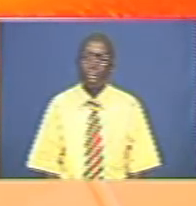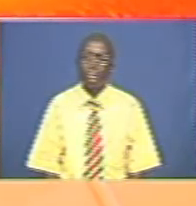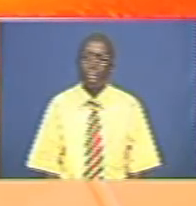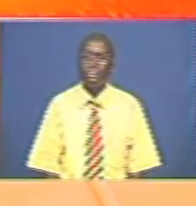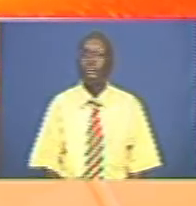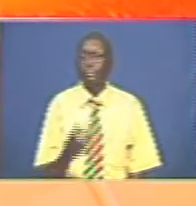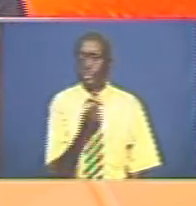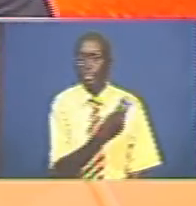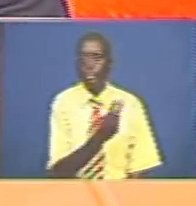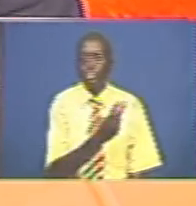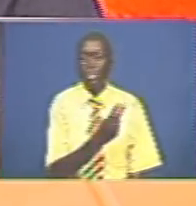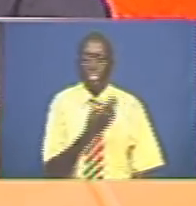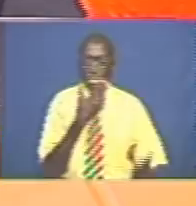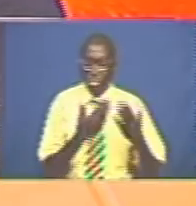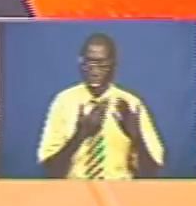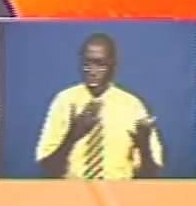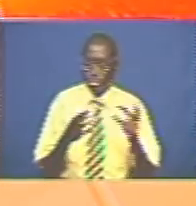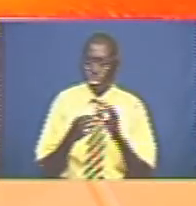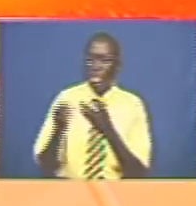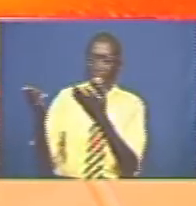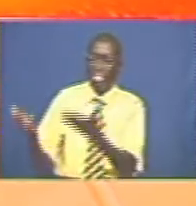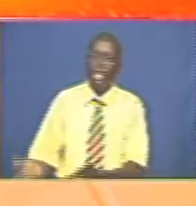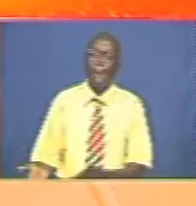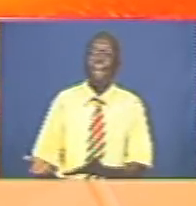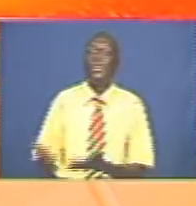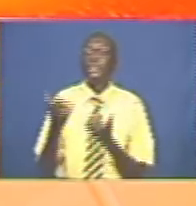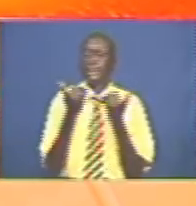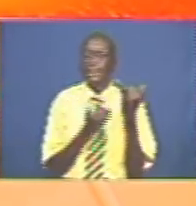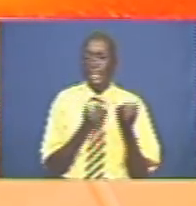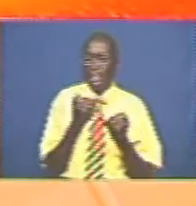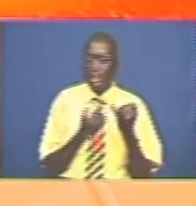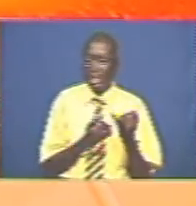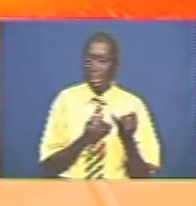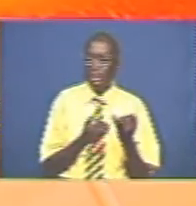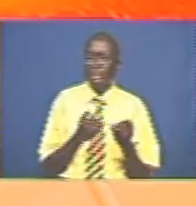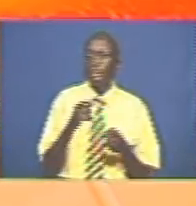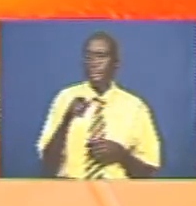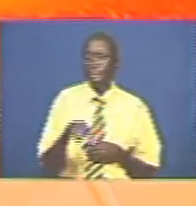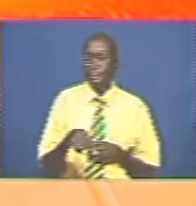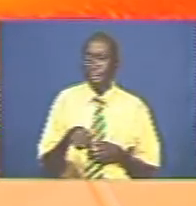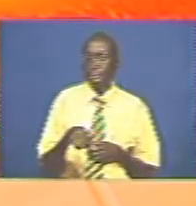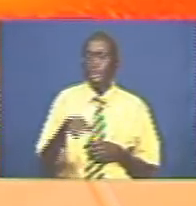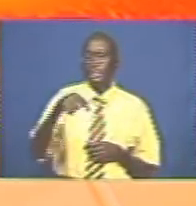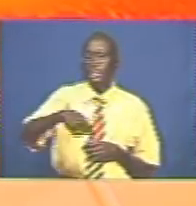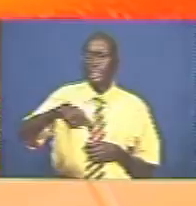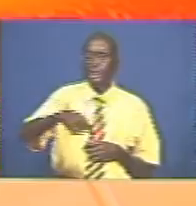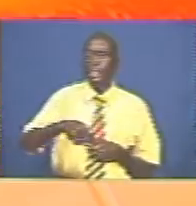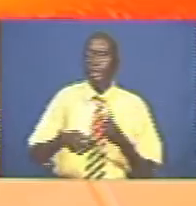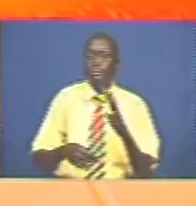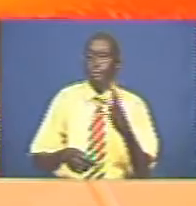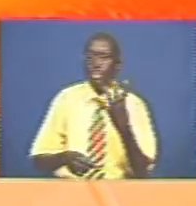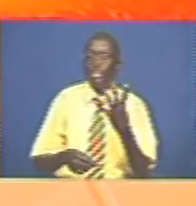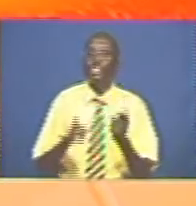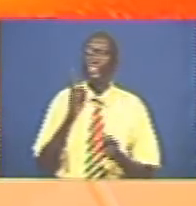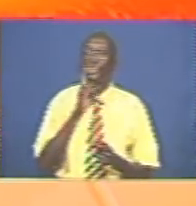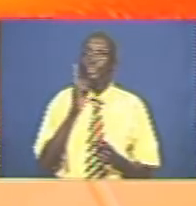Catherine Ndonye, usikose kujumuika na wao siku ya Saturday ama ukipenda Jumamosi hii ya tarehe 4. Kesho pia tutakuwa hapo